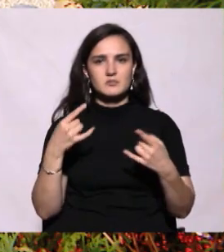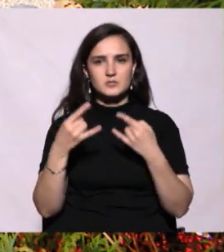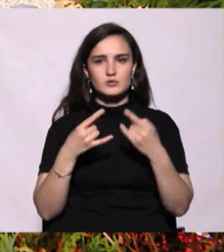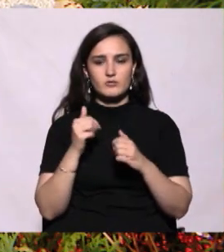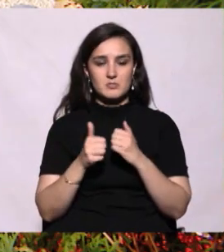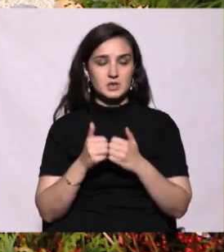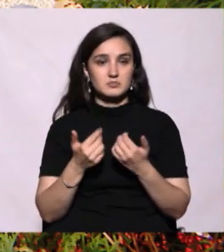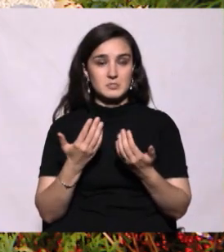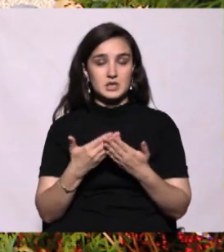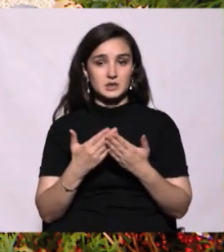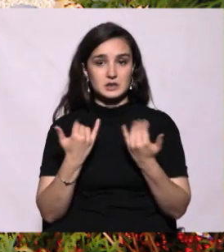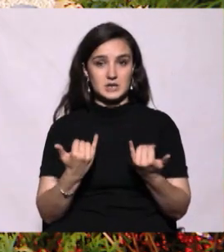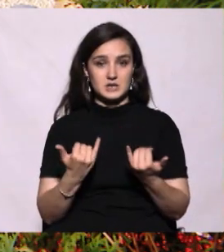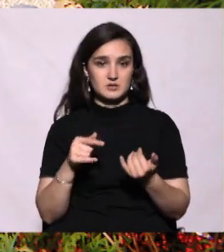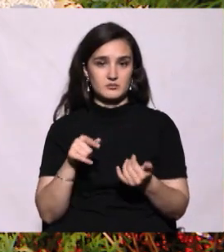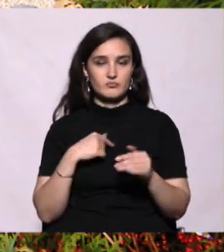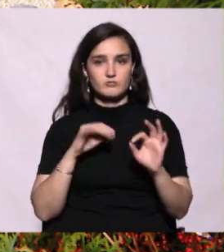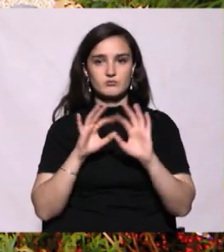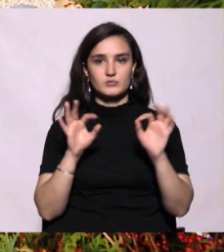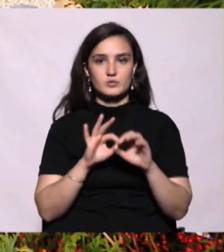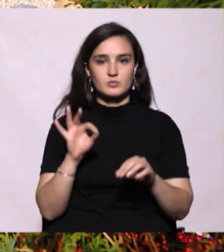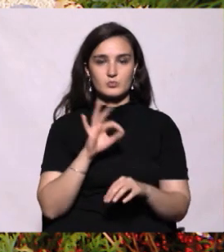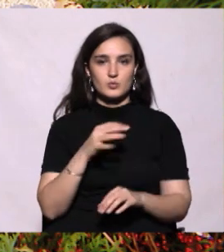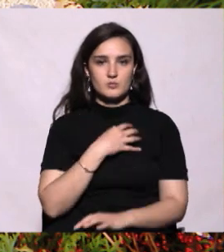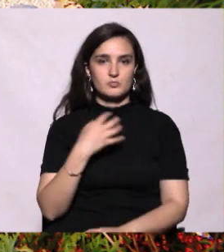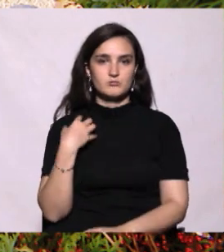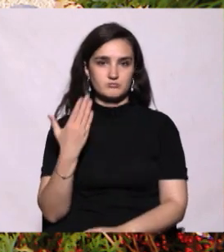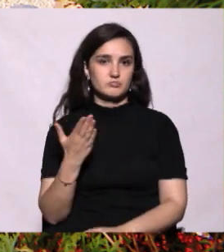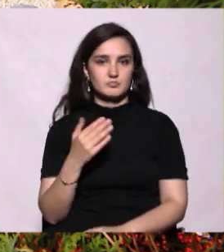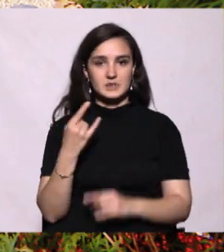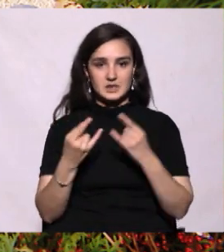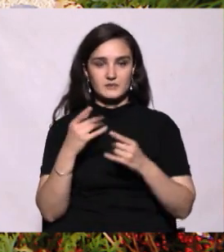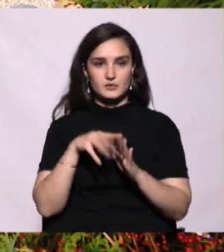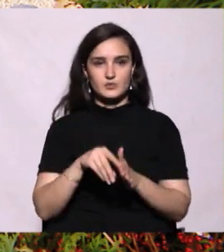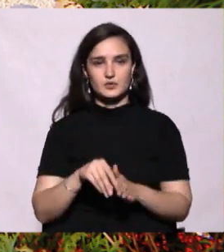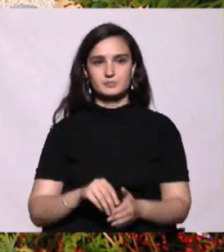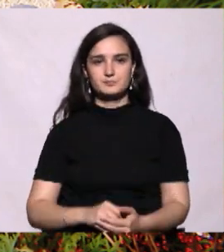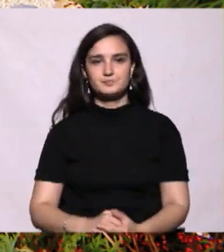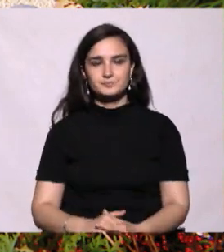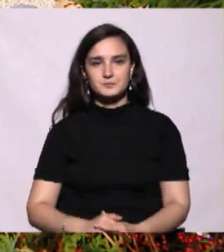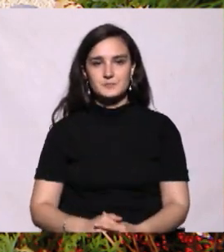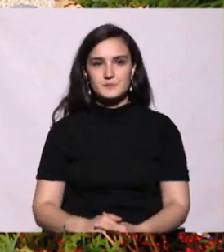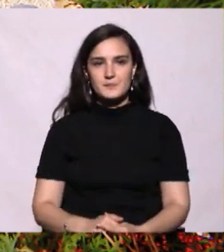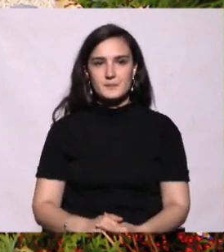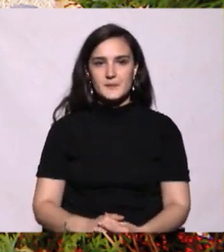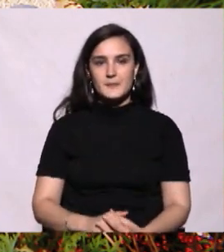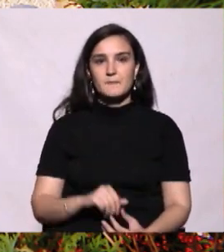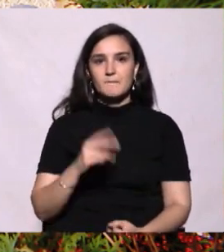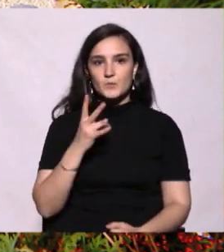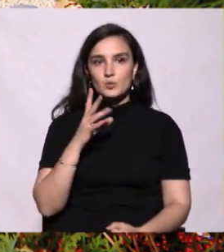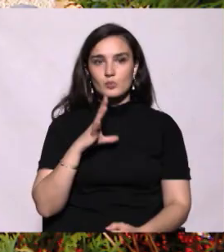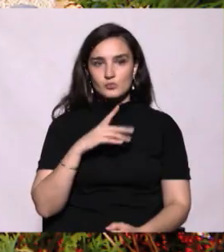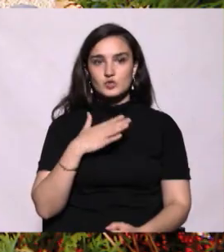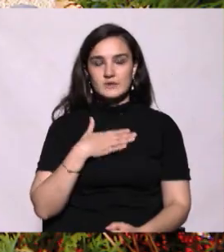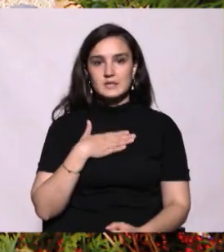for example, today we are talking about Arthur, right? On TV. Something you said I'd like to focus on for